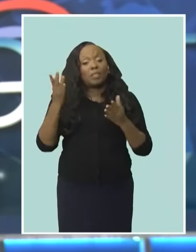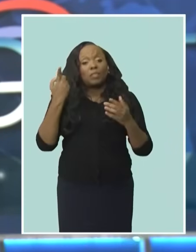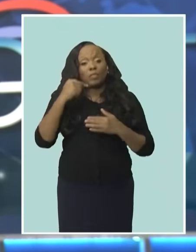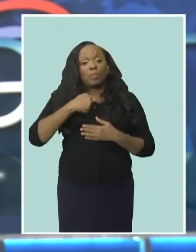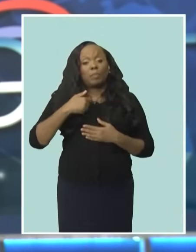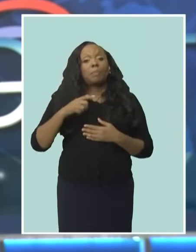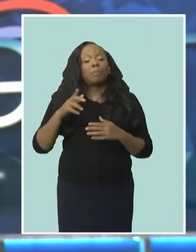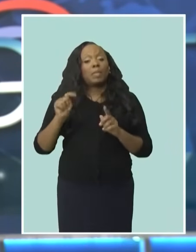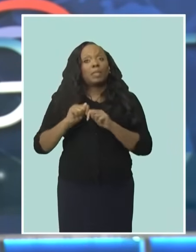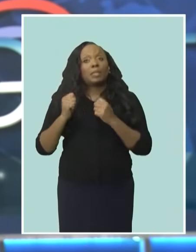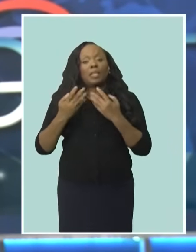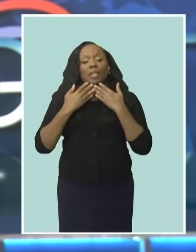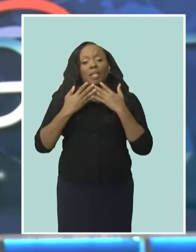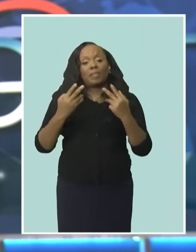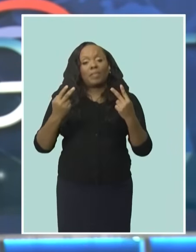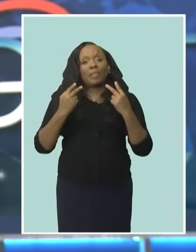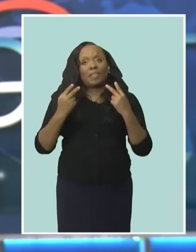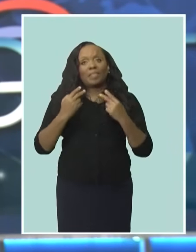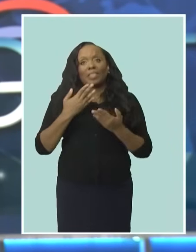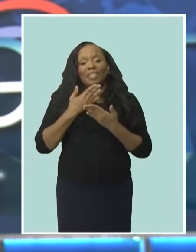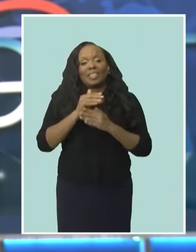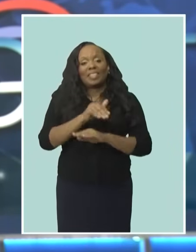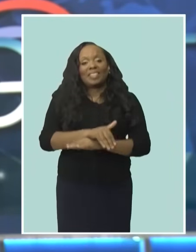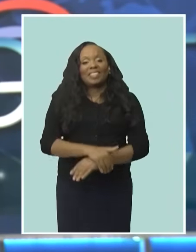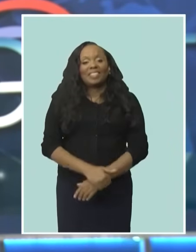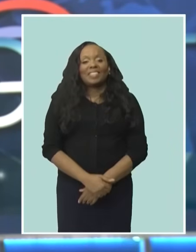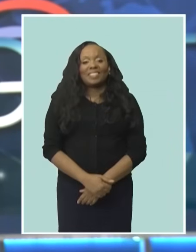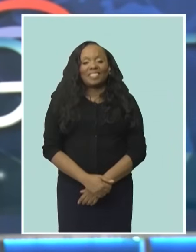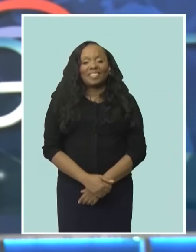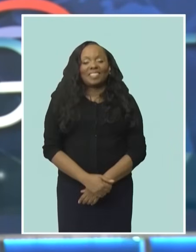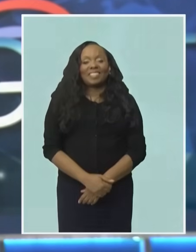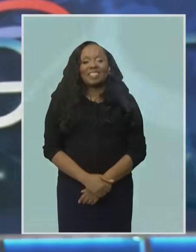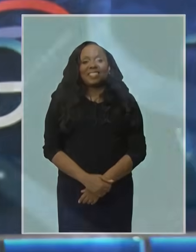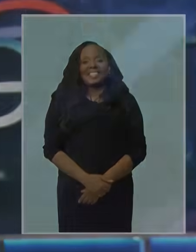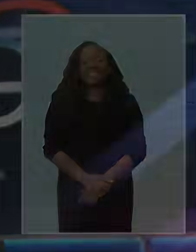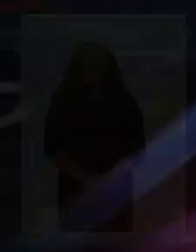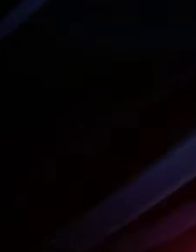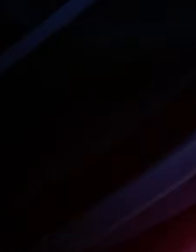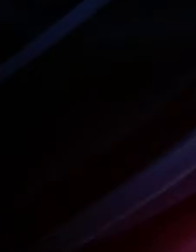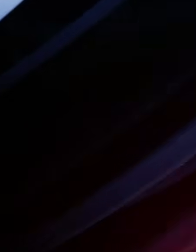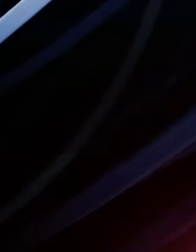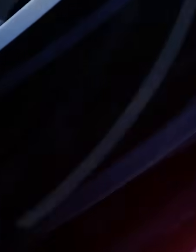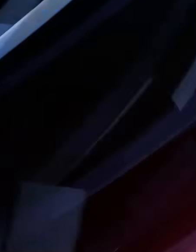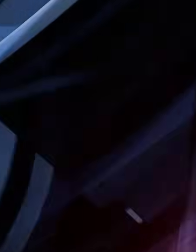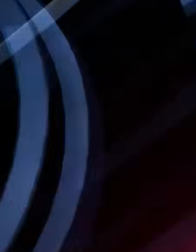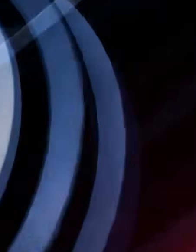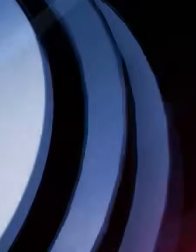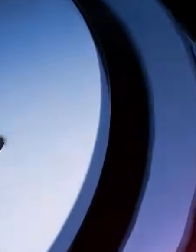behalf of the entire team, thank you so much for tuning in. Good night.